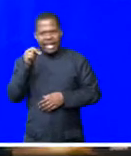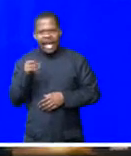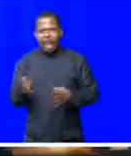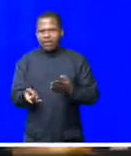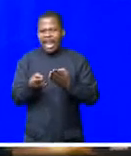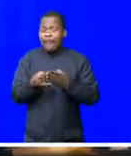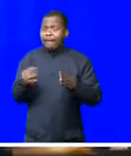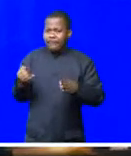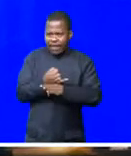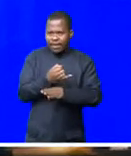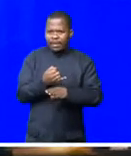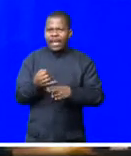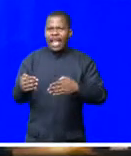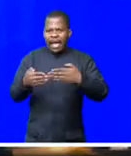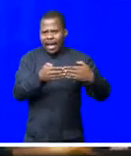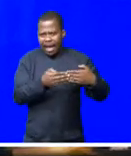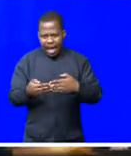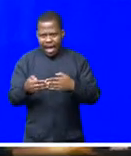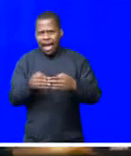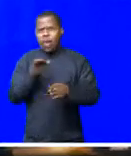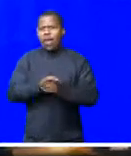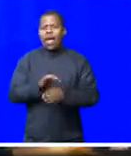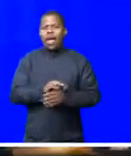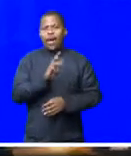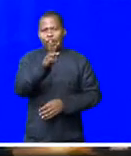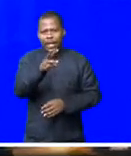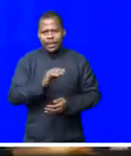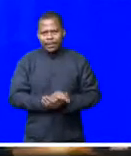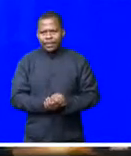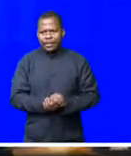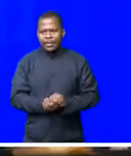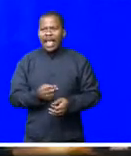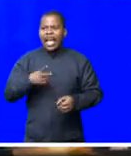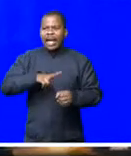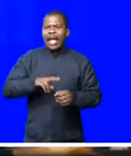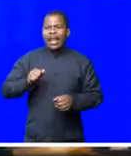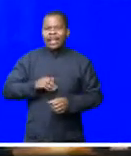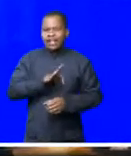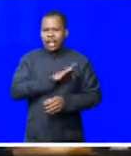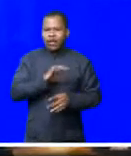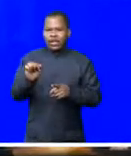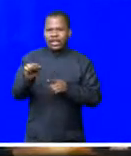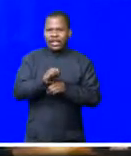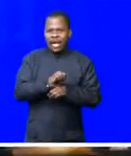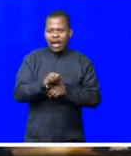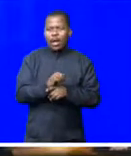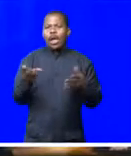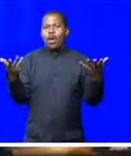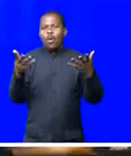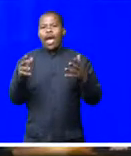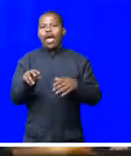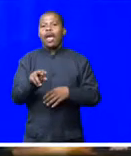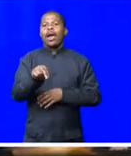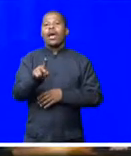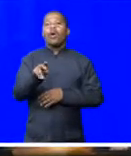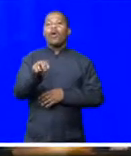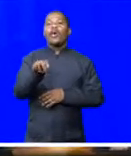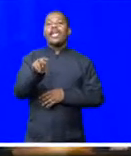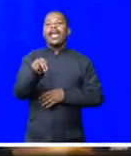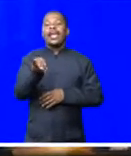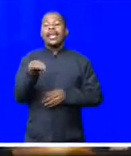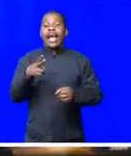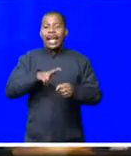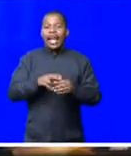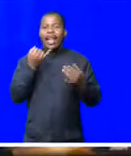letidzingalo sitolo letempilo i-basic emergency care training. Letisebentithi icicishelwe enkonyeni kanzi lolwadi